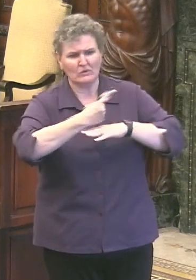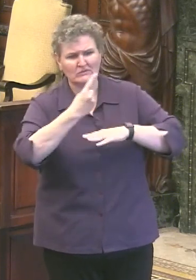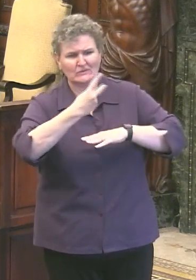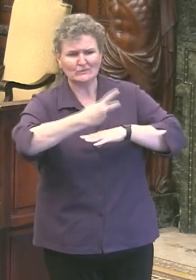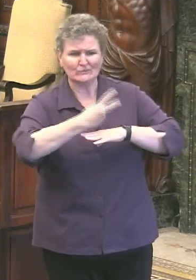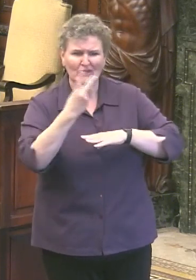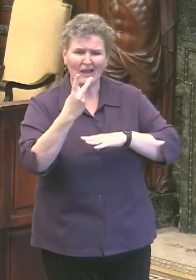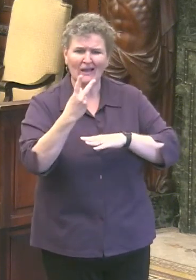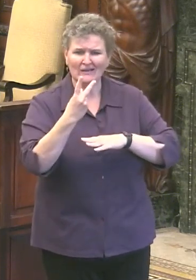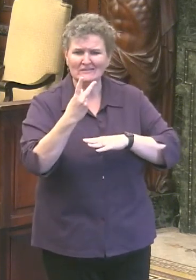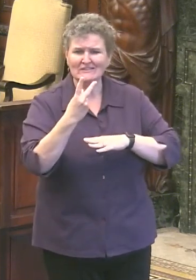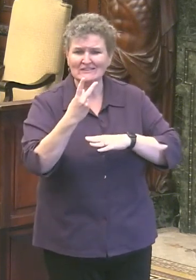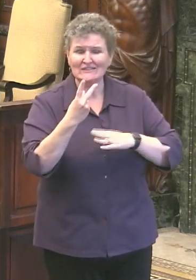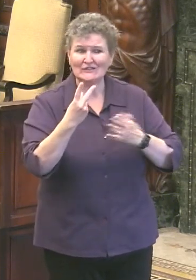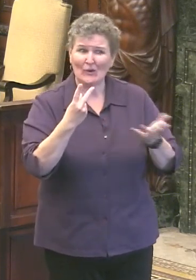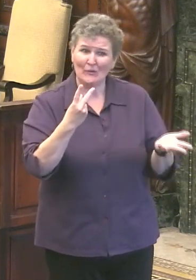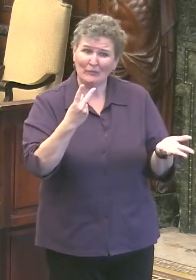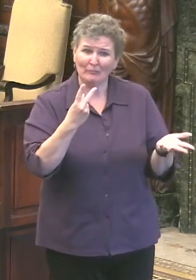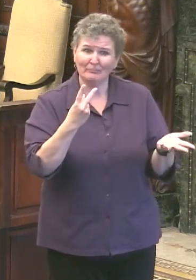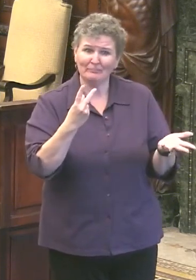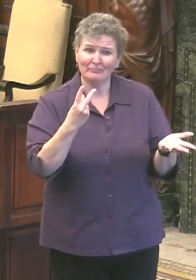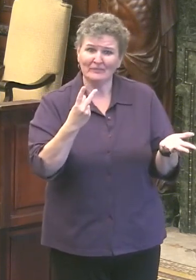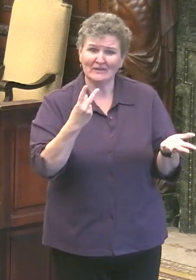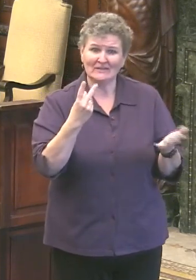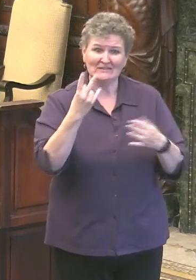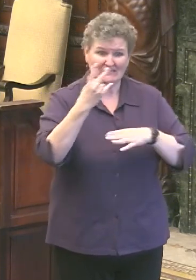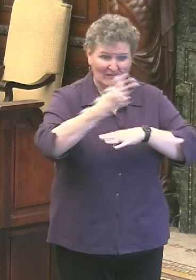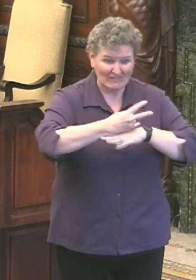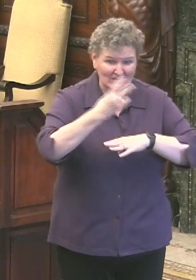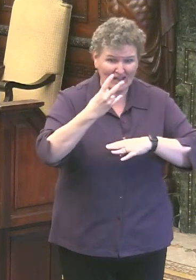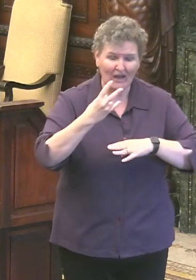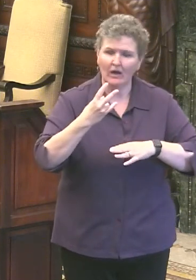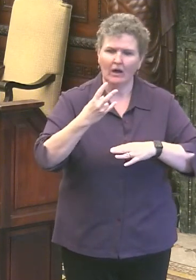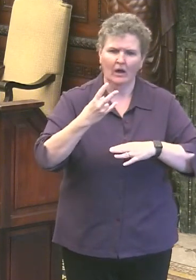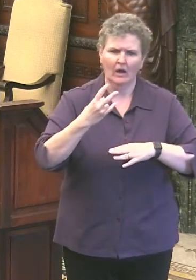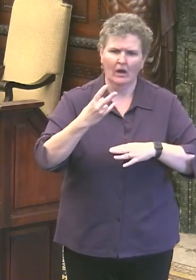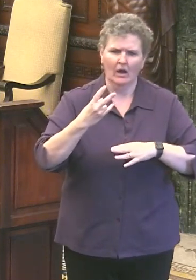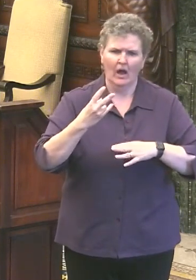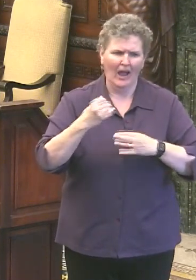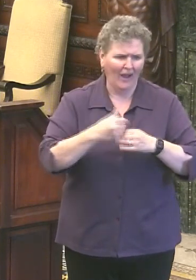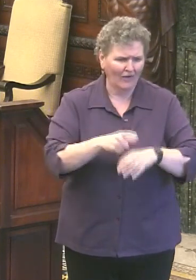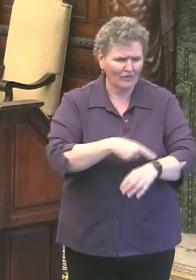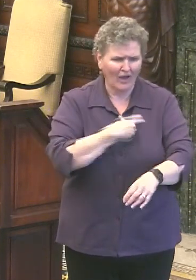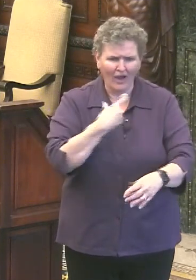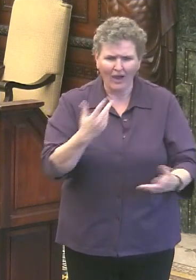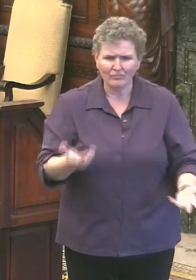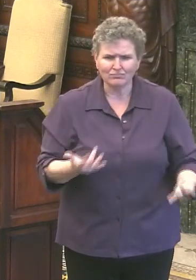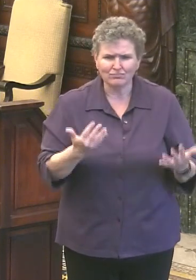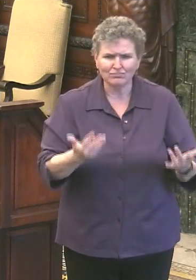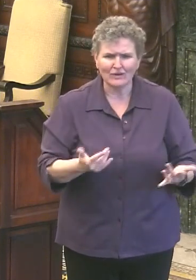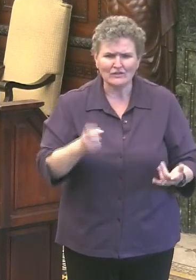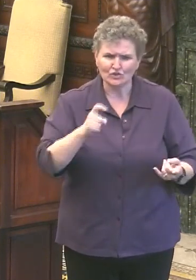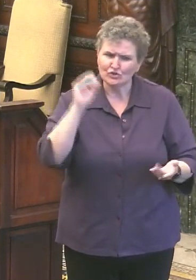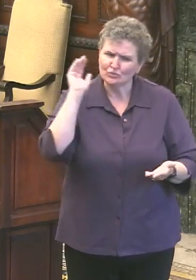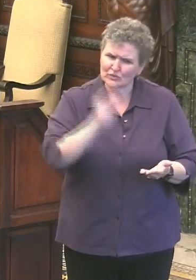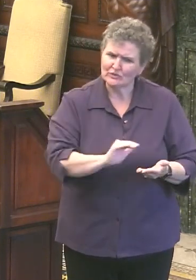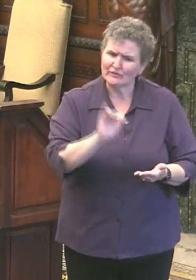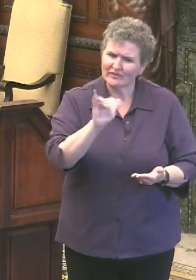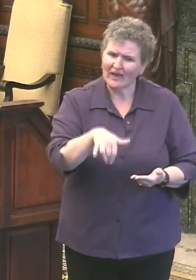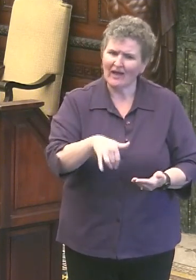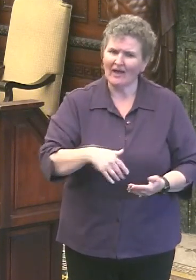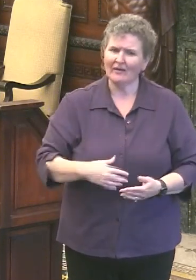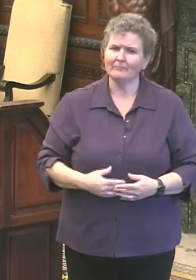very unusual to have that many. And certainly 7 days is far too long for what it ought to be. Okay, thank